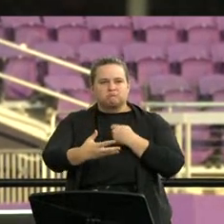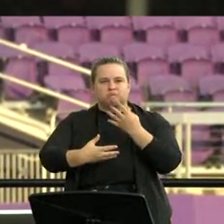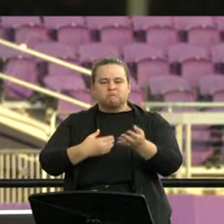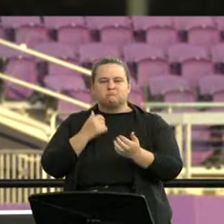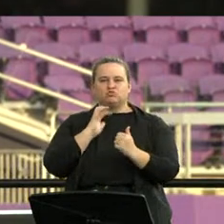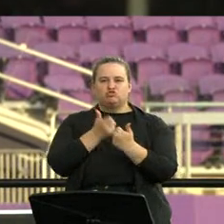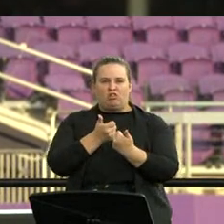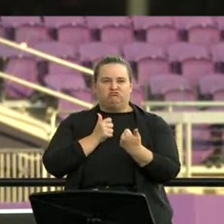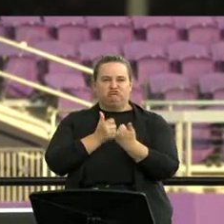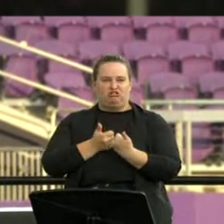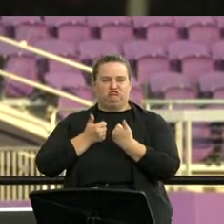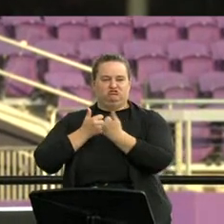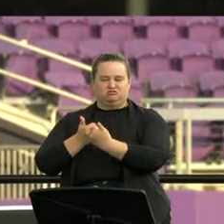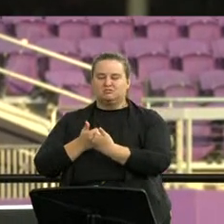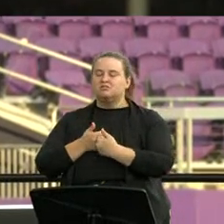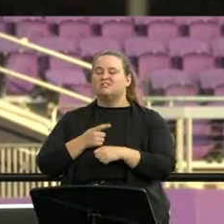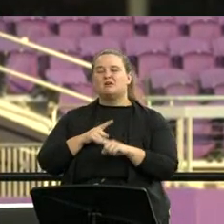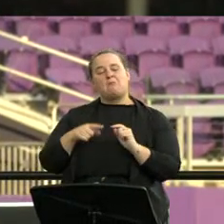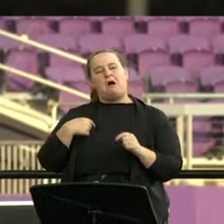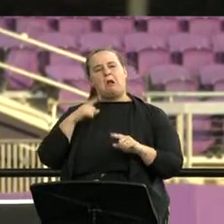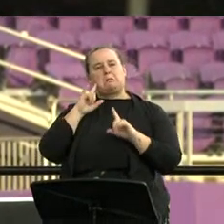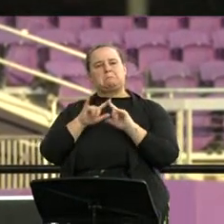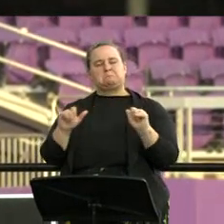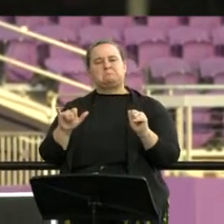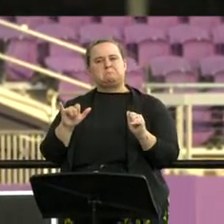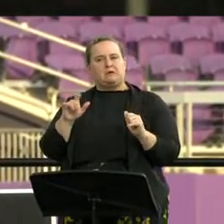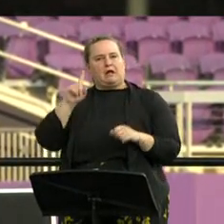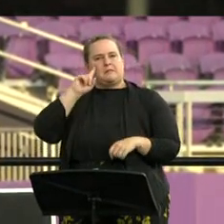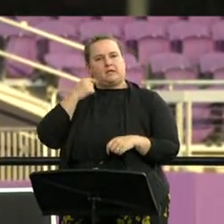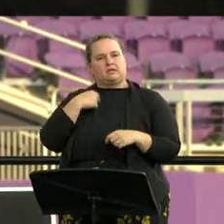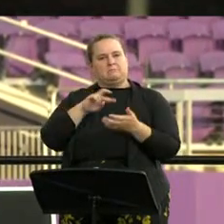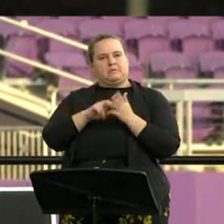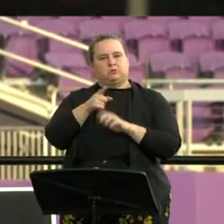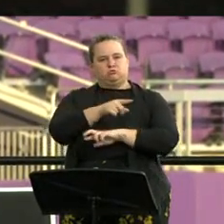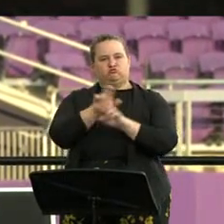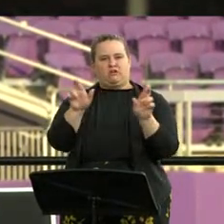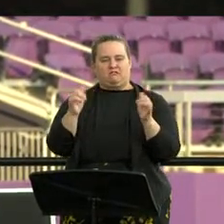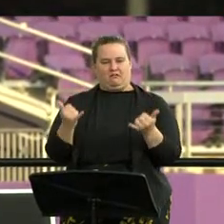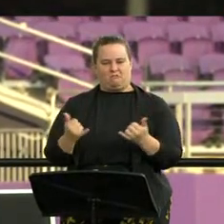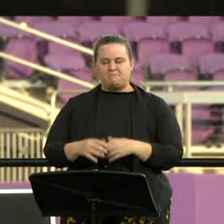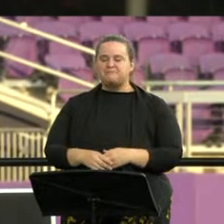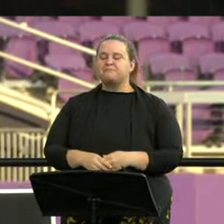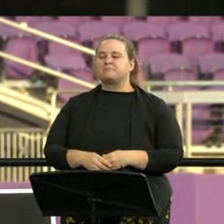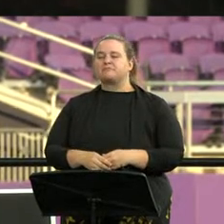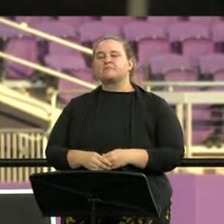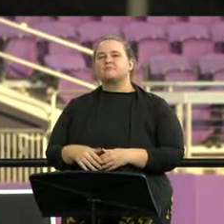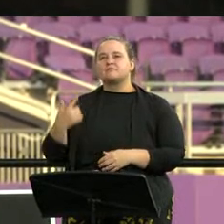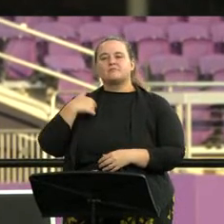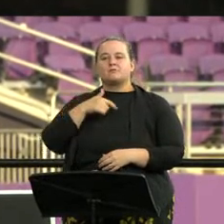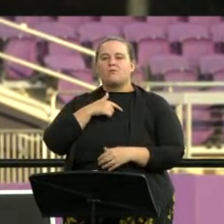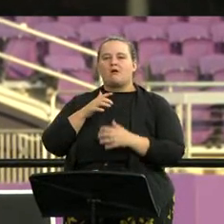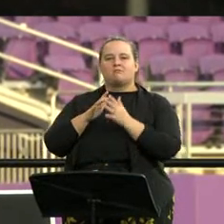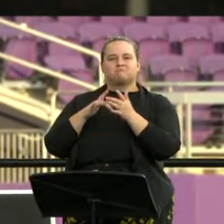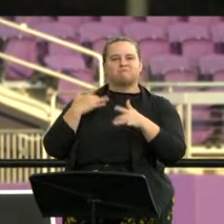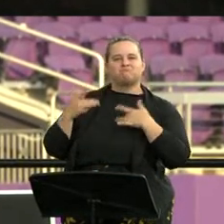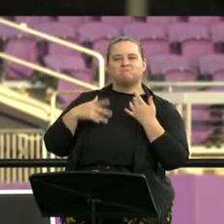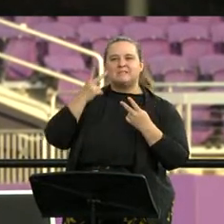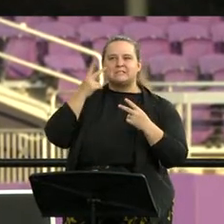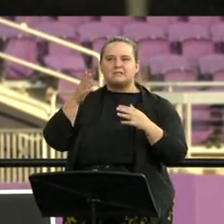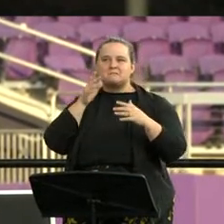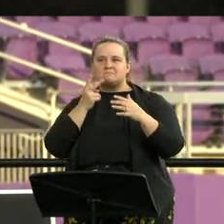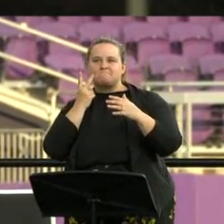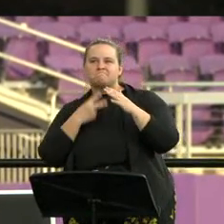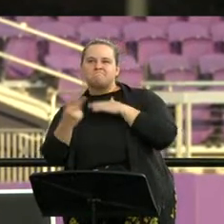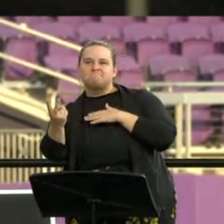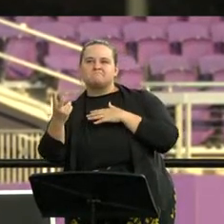sure. But I believe, too, we have prepared you. and we are eager to see what you will accomplish